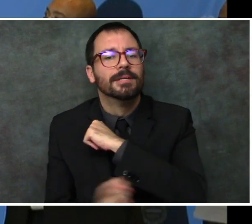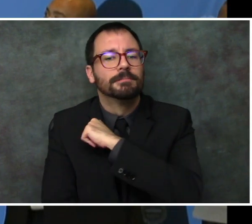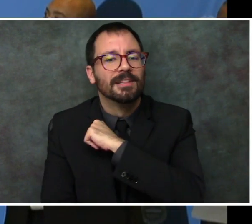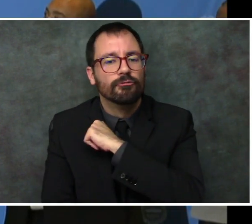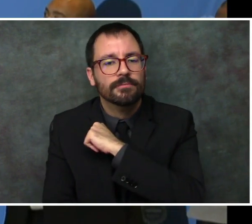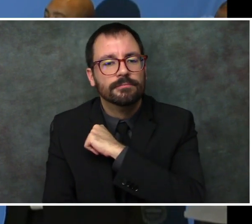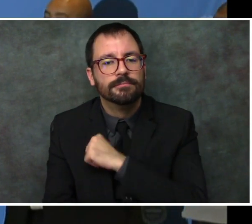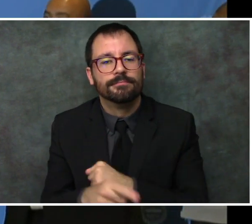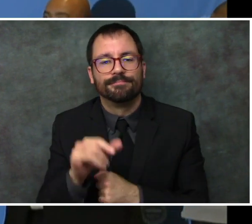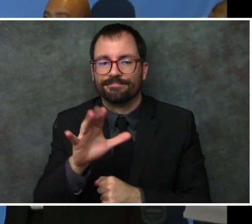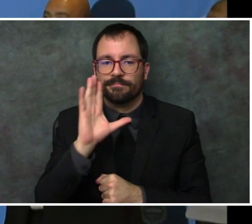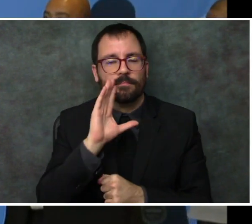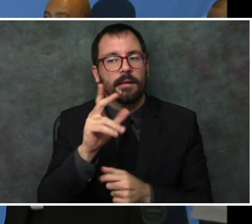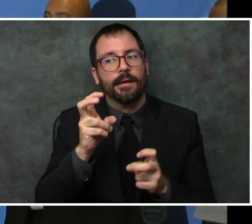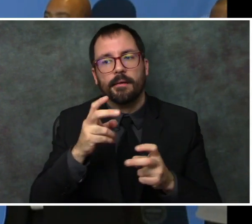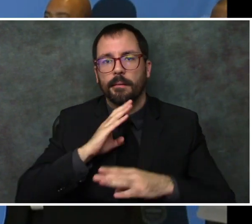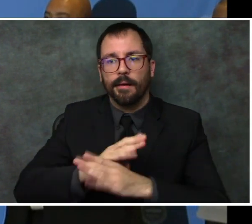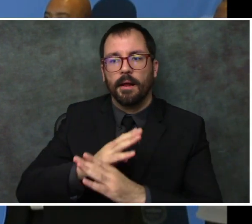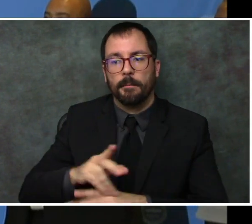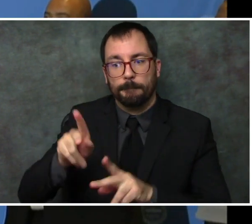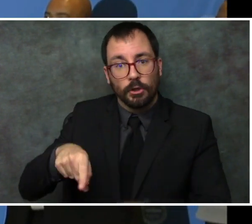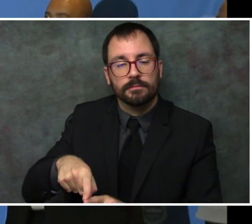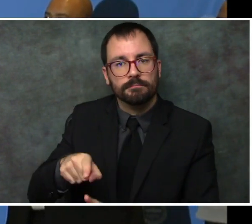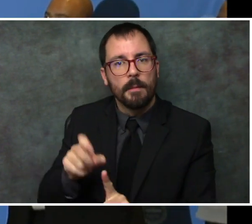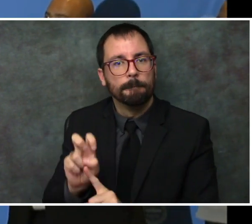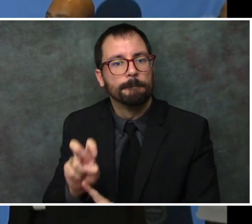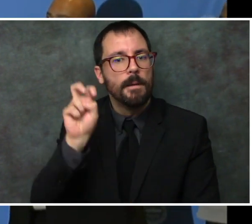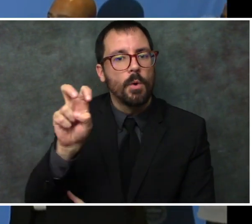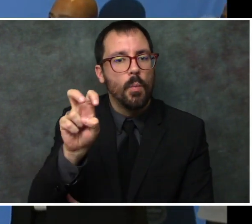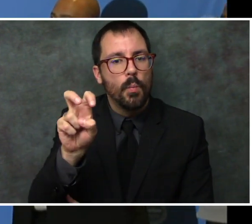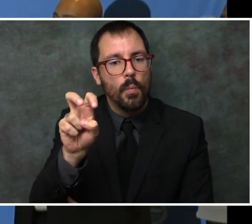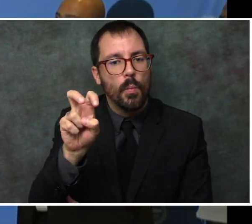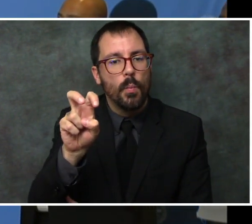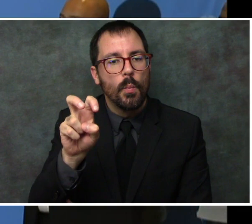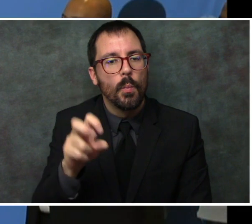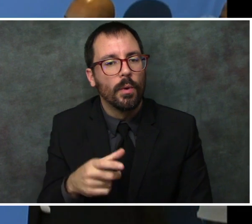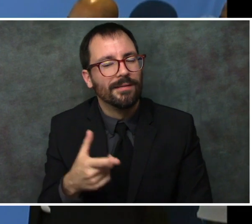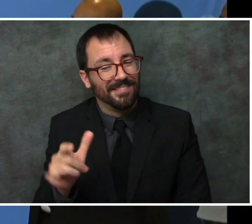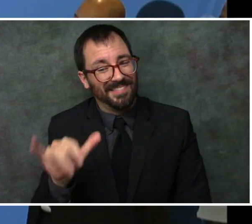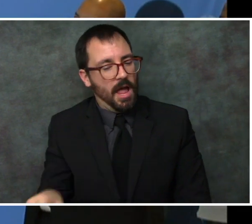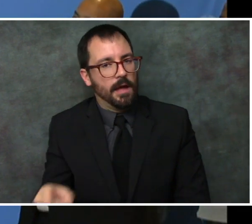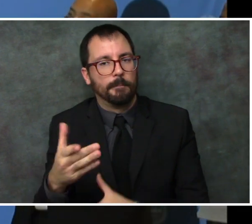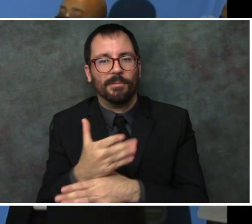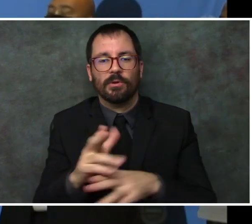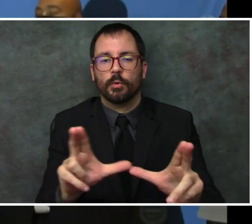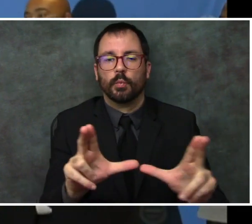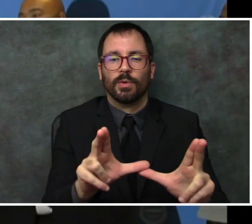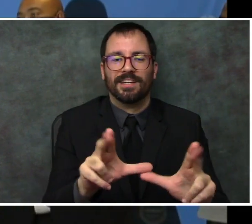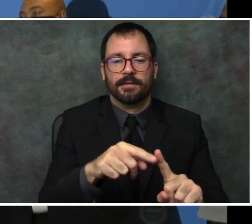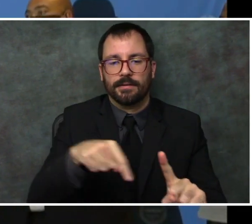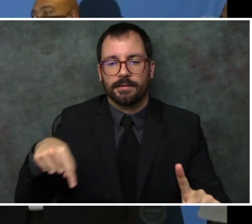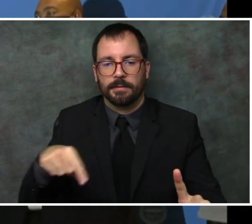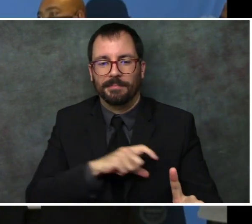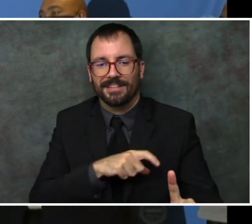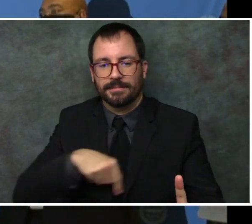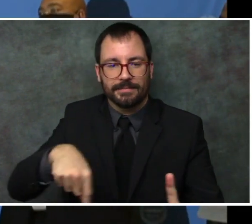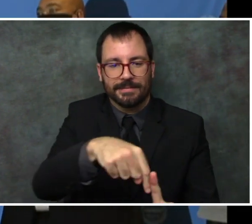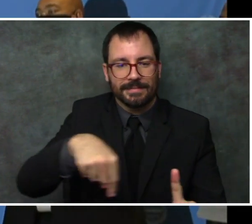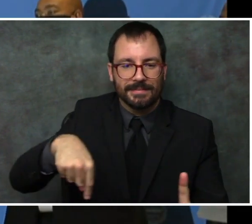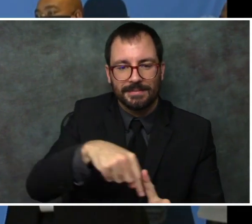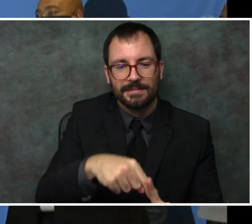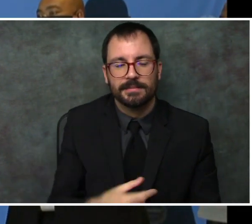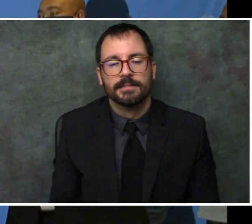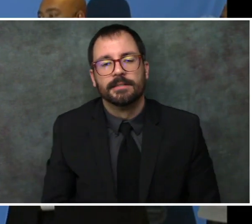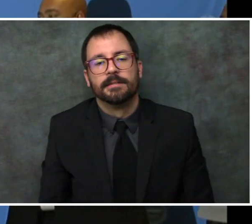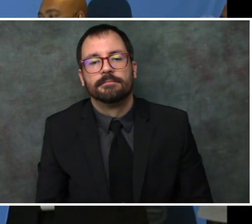somewhat of a collective bargaining agreement, and the body camera is obviously a collective bargaining as well. Listen, I think that there's a lot of uncertainty